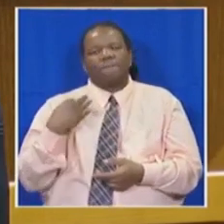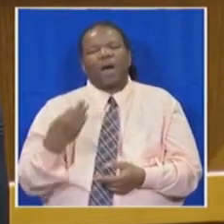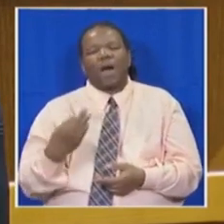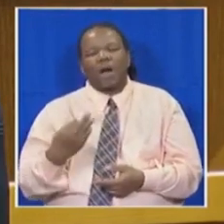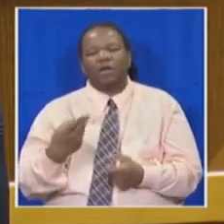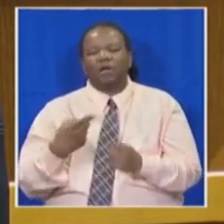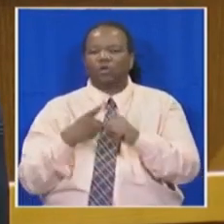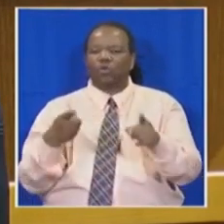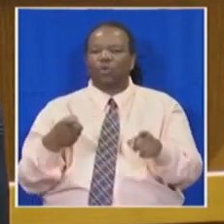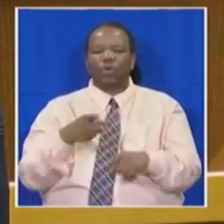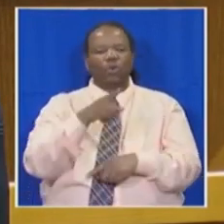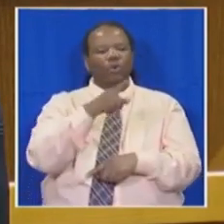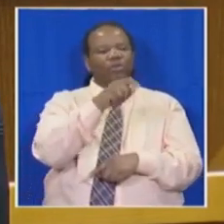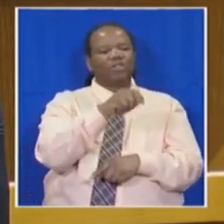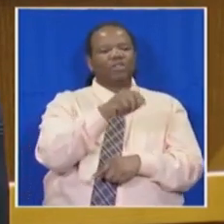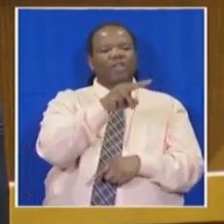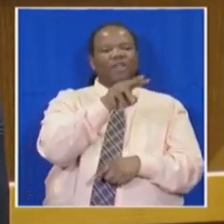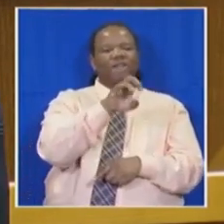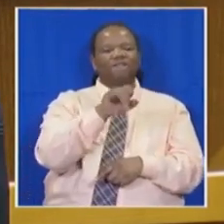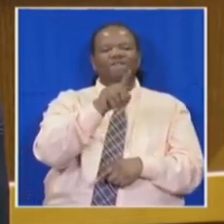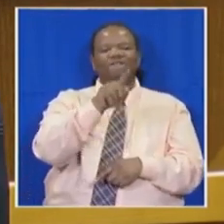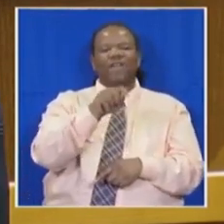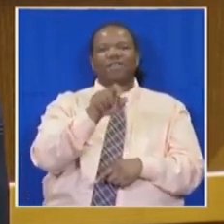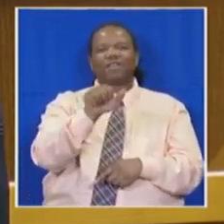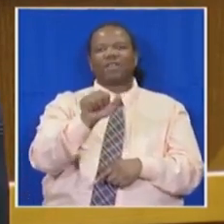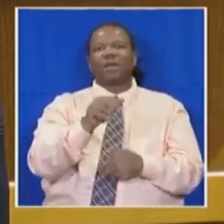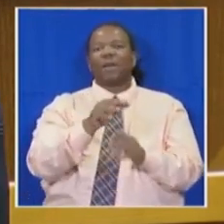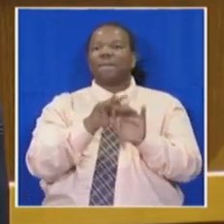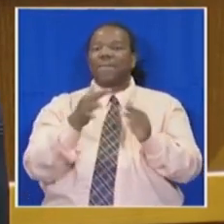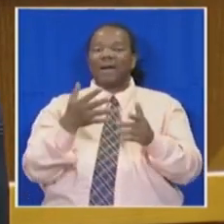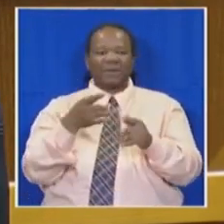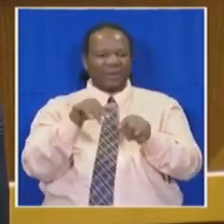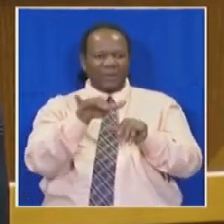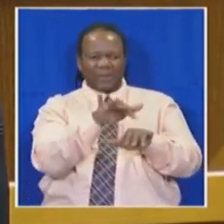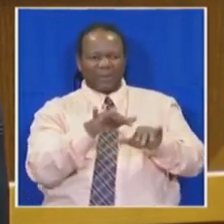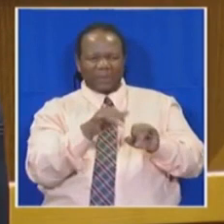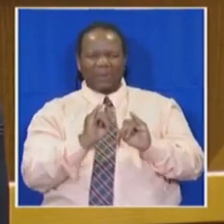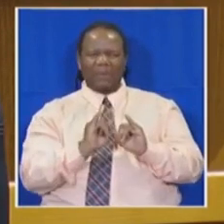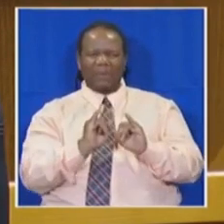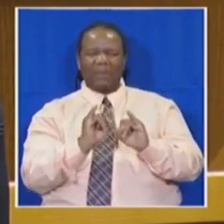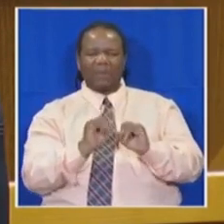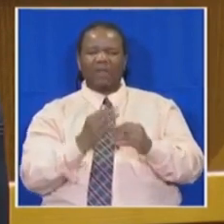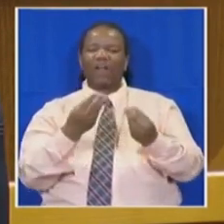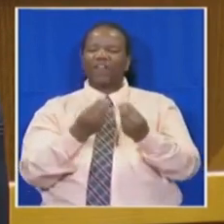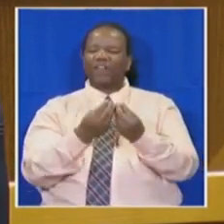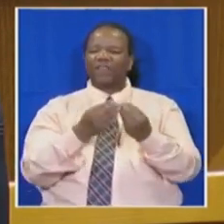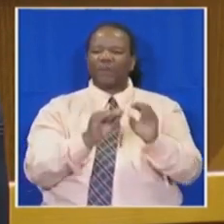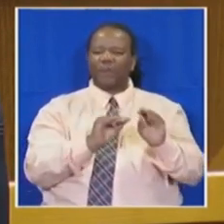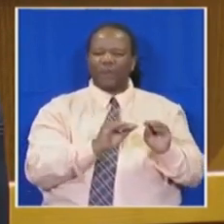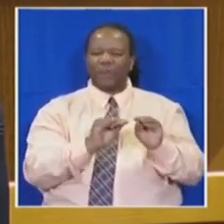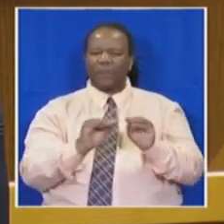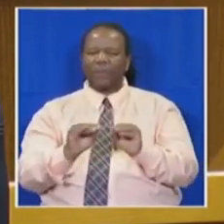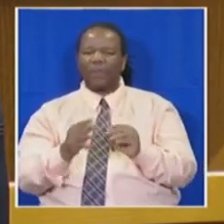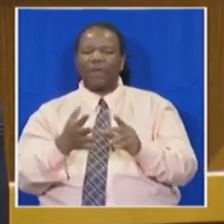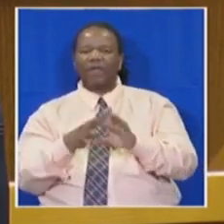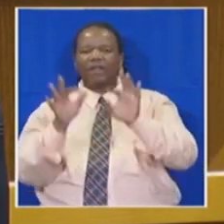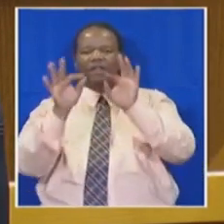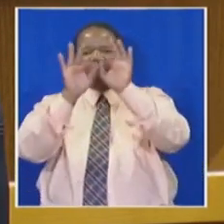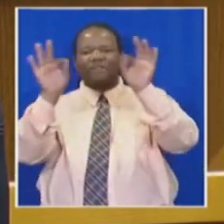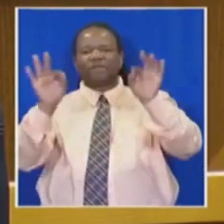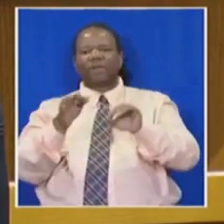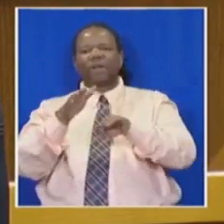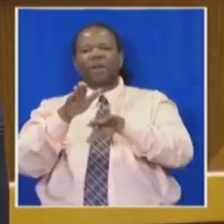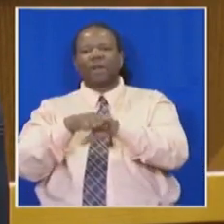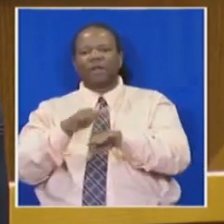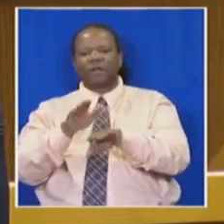in her province. It is not ideal. The accommodation is shocking. There are massive delays in the issuing of certificates, and the